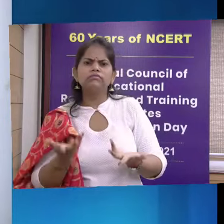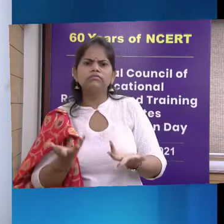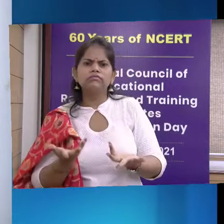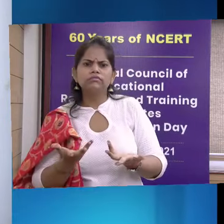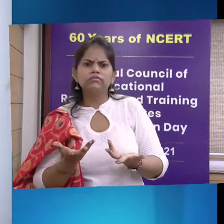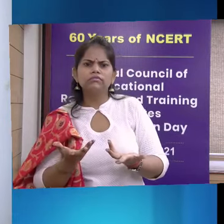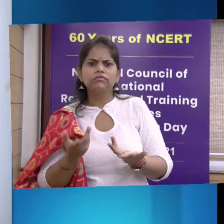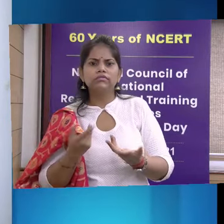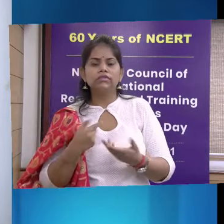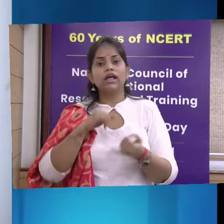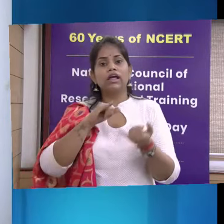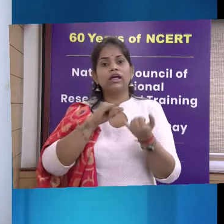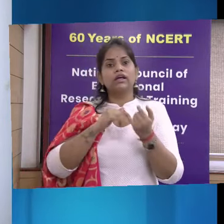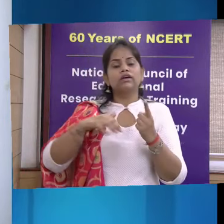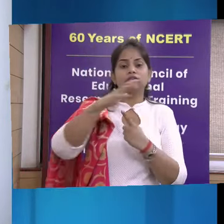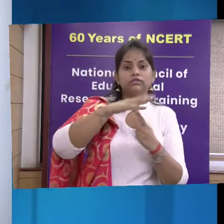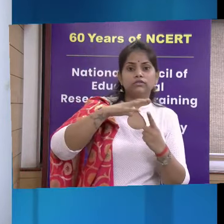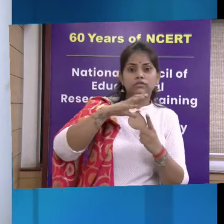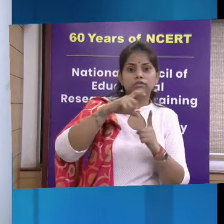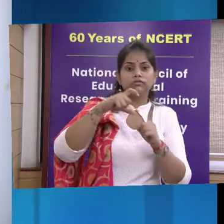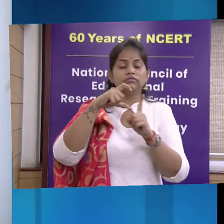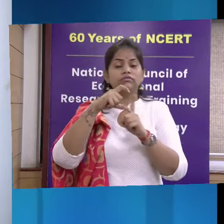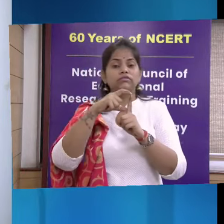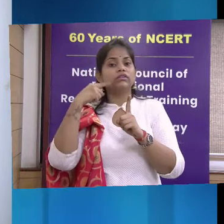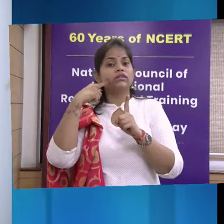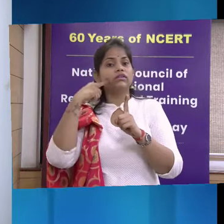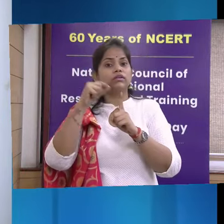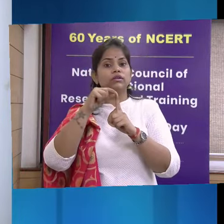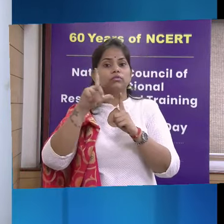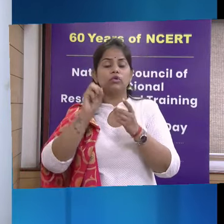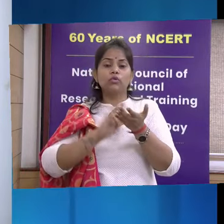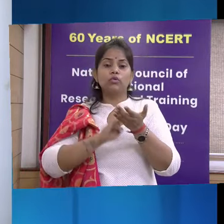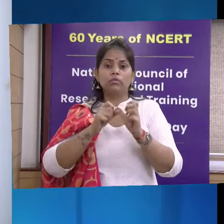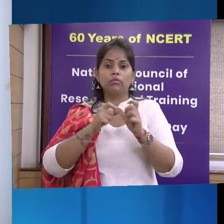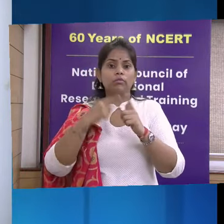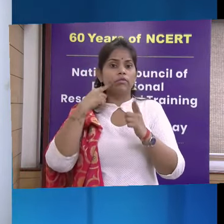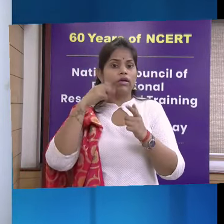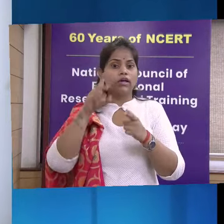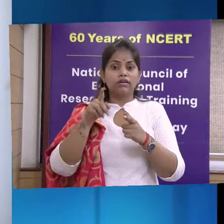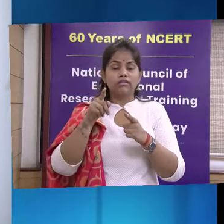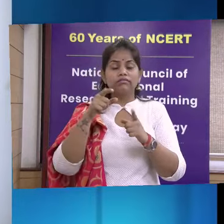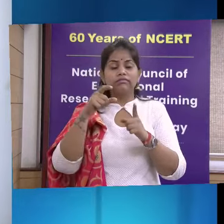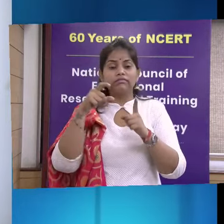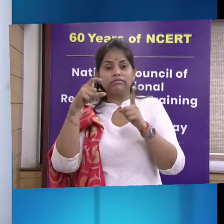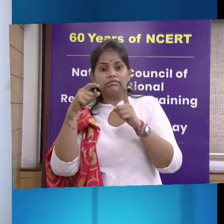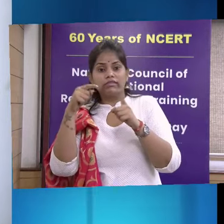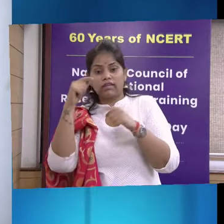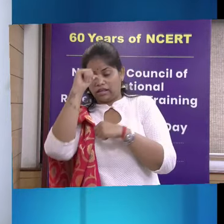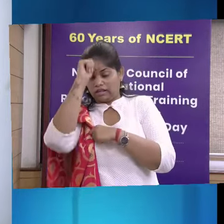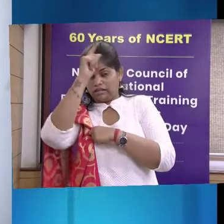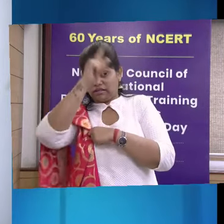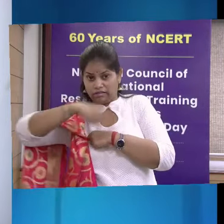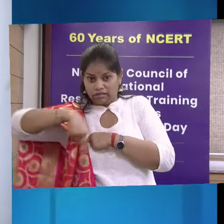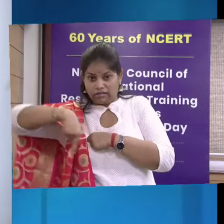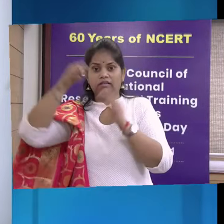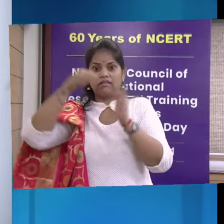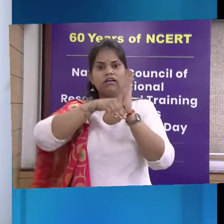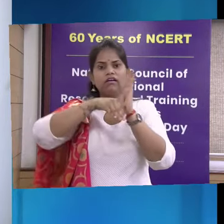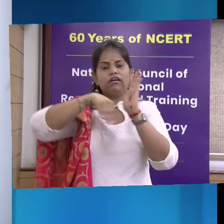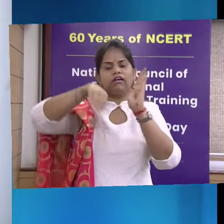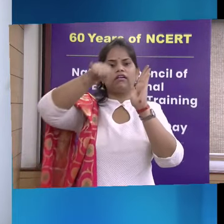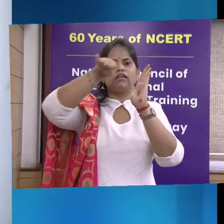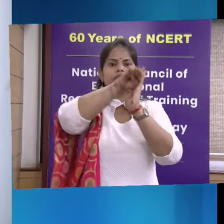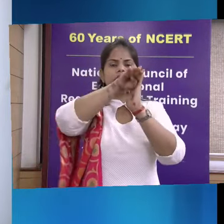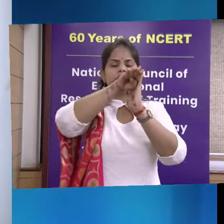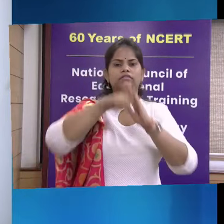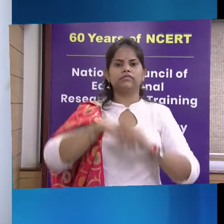social and technological needs of the developed India. I am happy to learn that